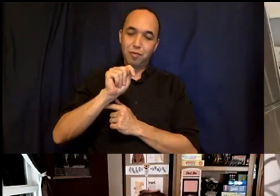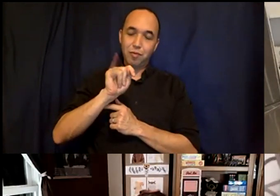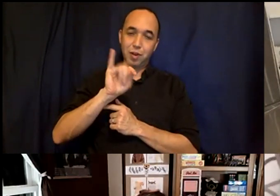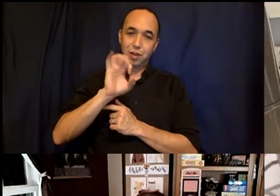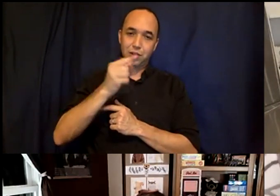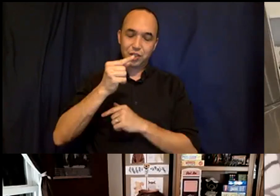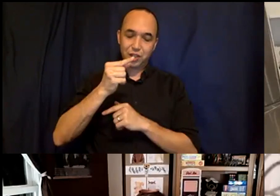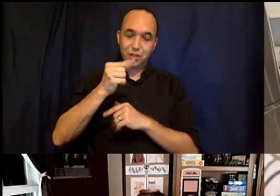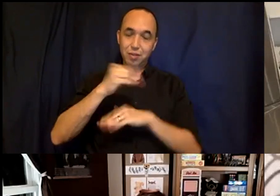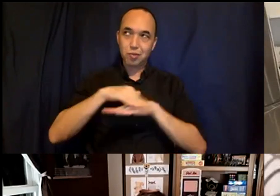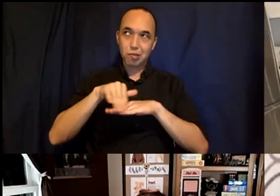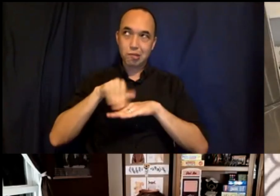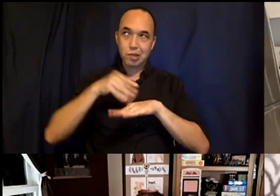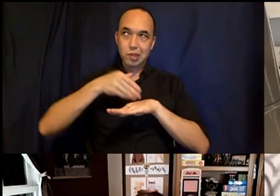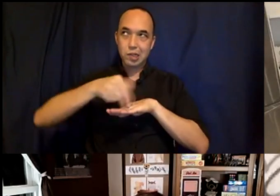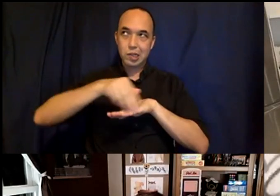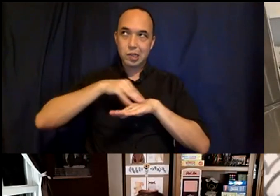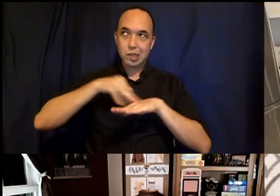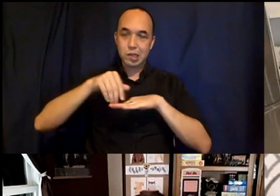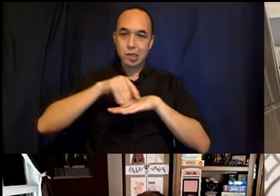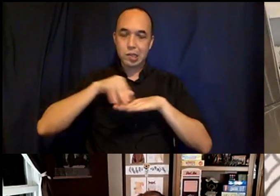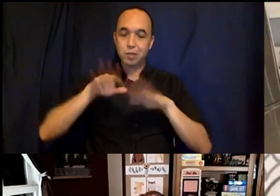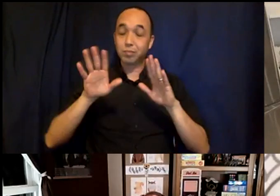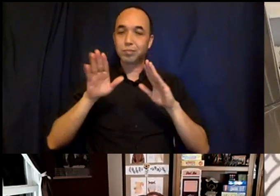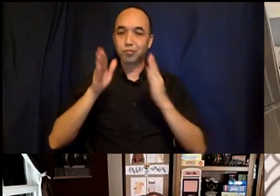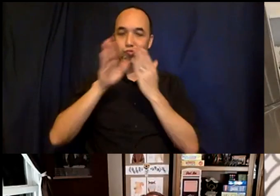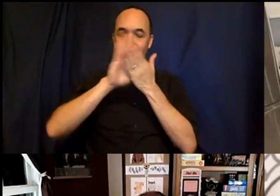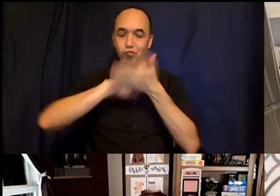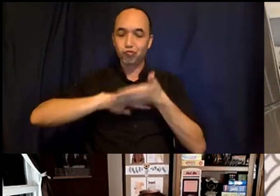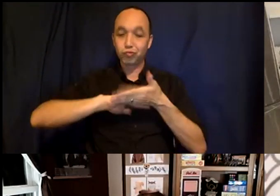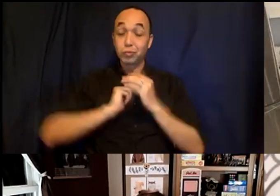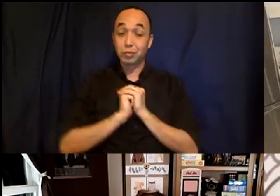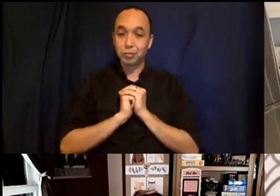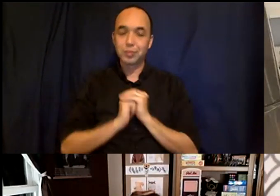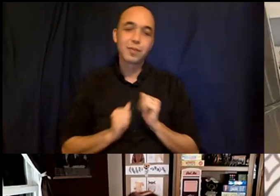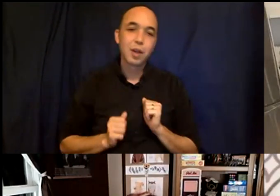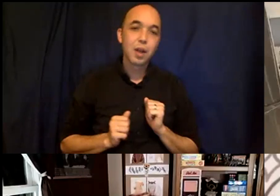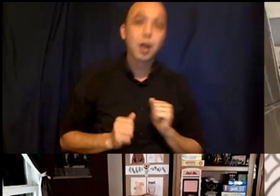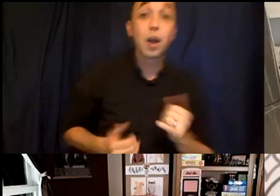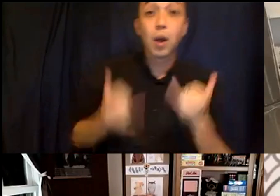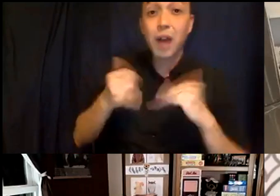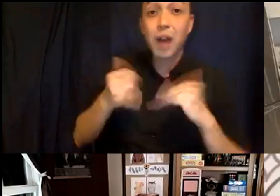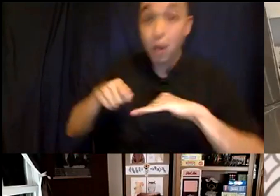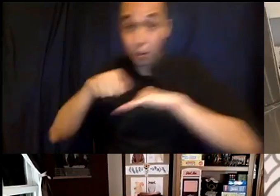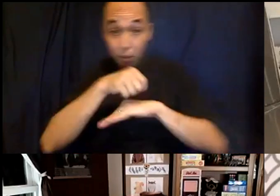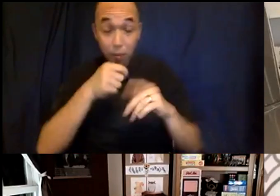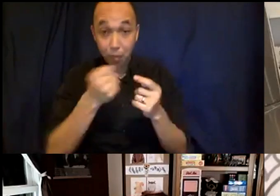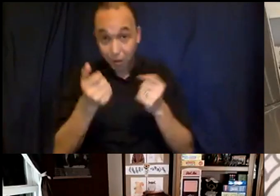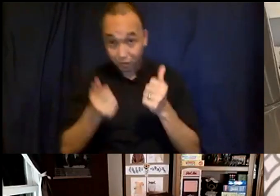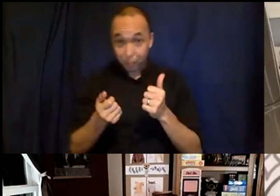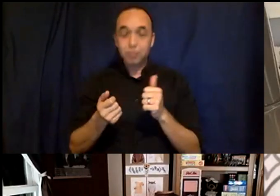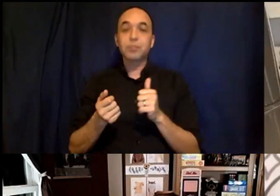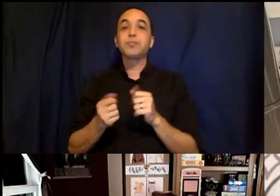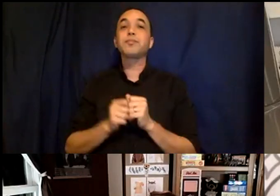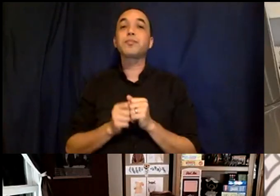so cut off the excess. Two very important steps that I also often forget is